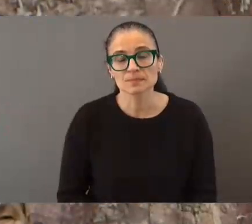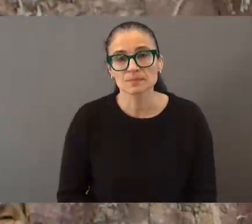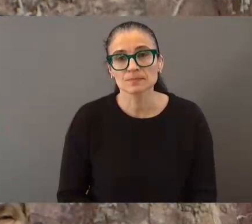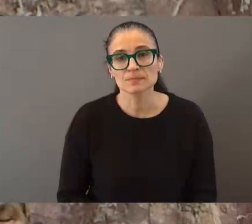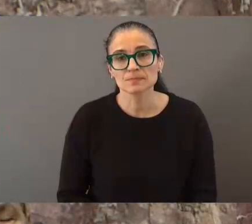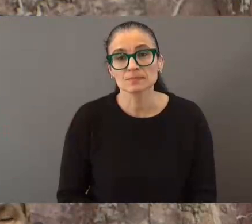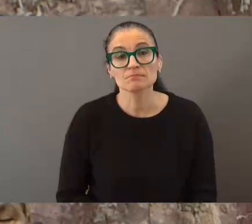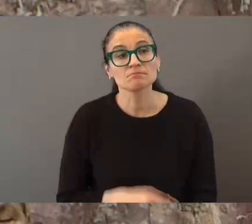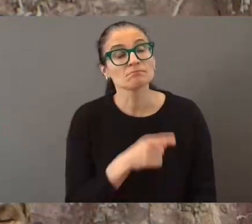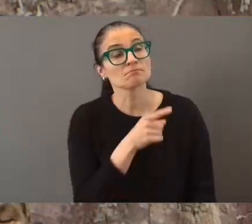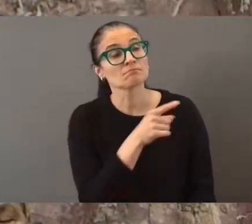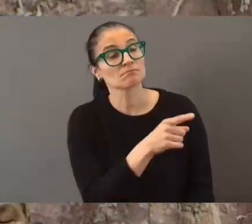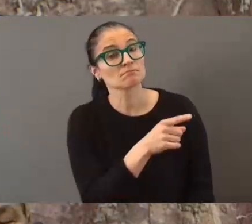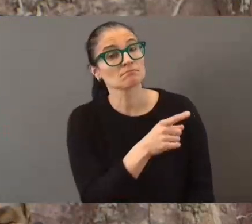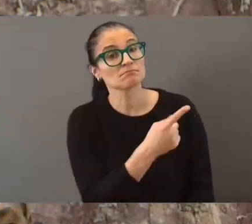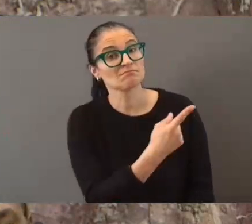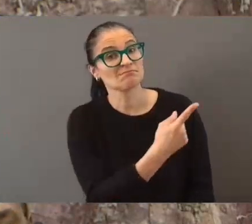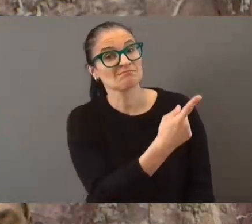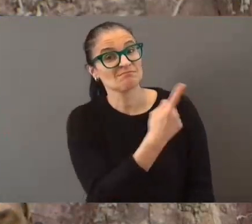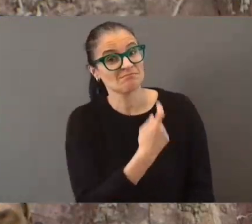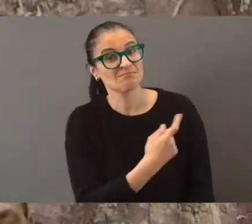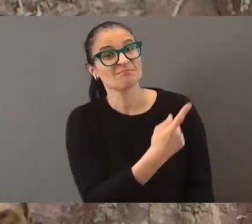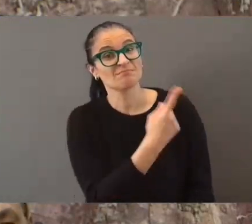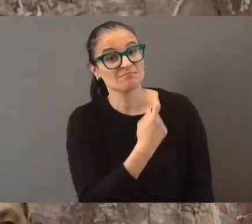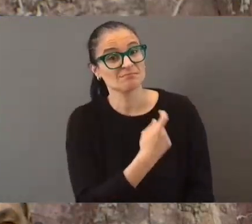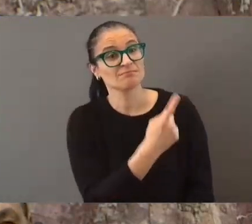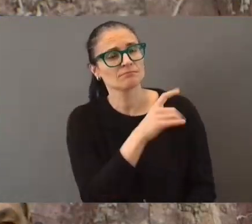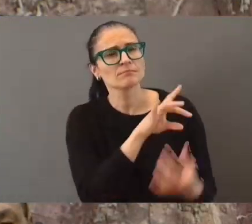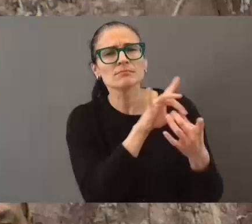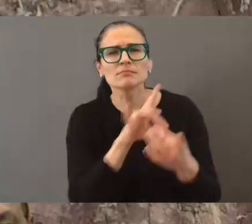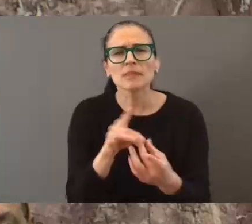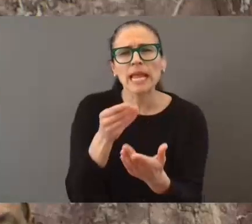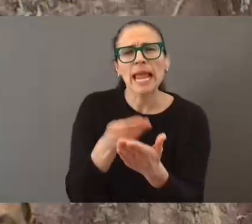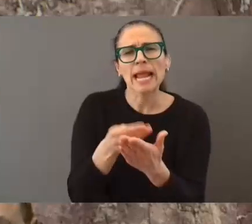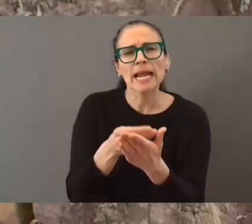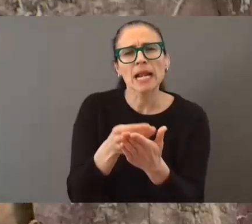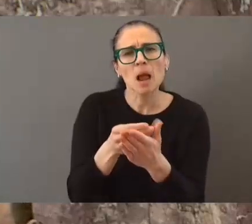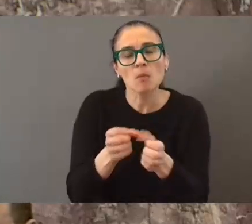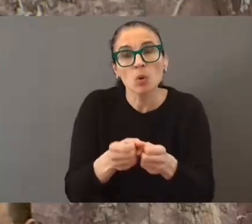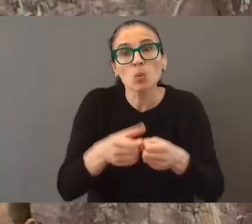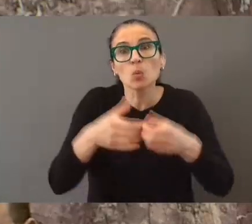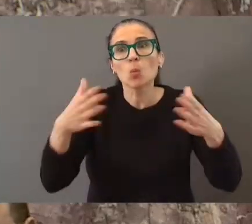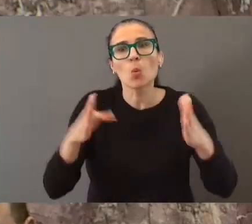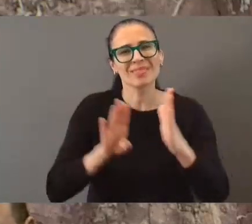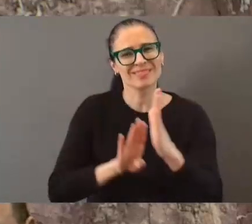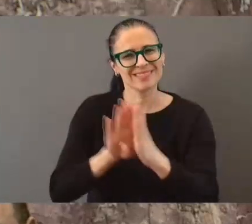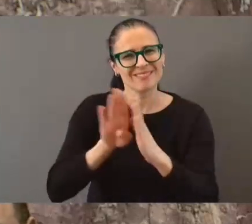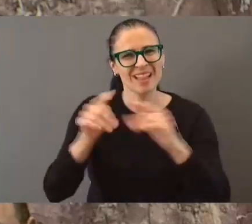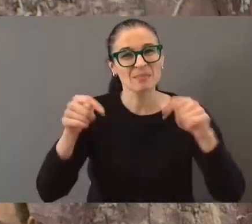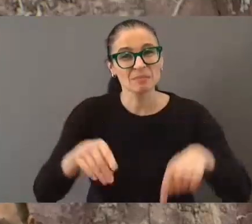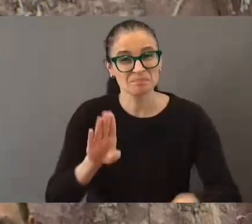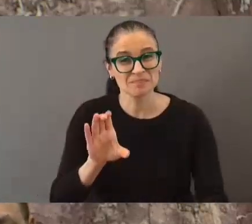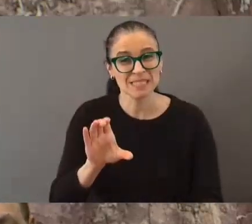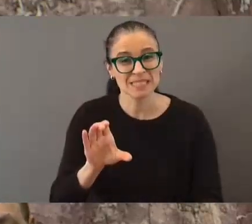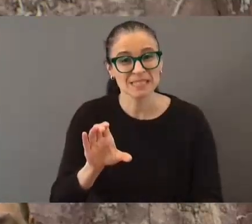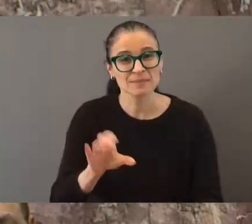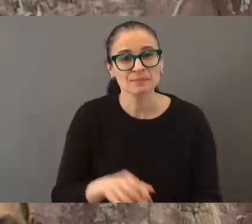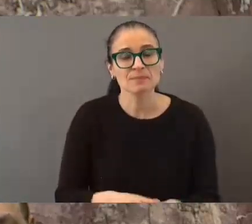questions about economic growth and economic development in BC. Members,